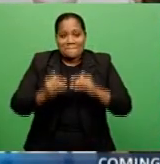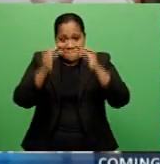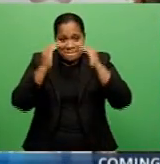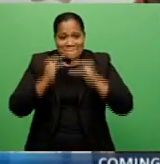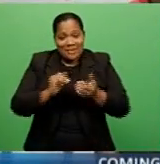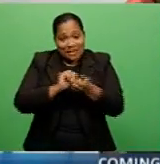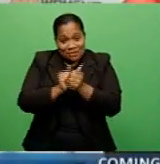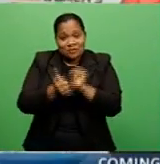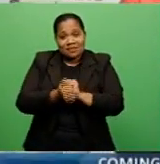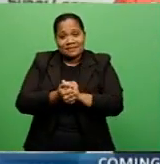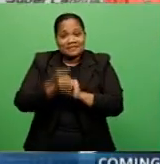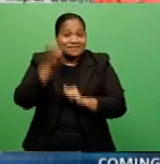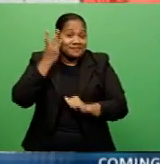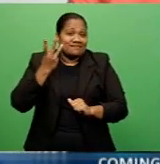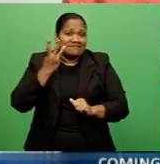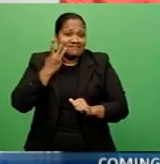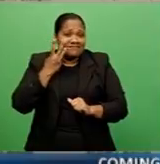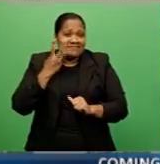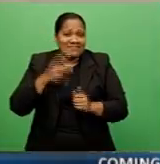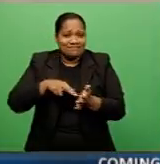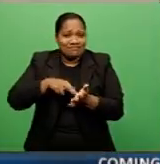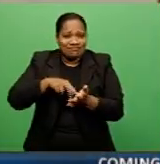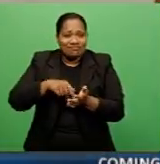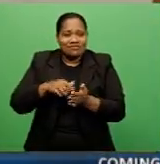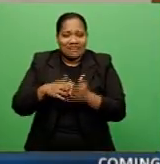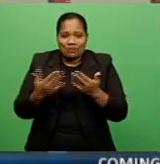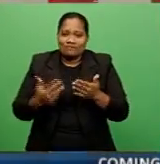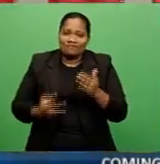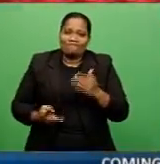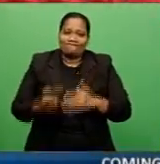Ahead in sports, Women's Super League launched.